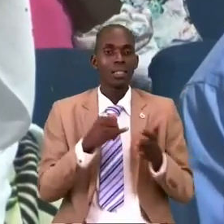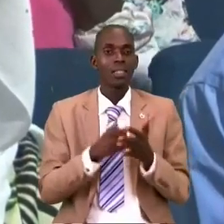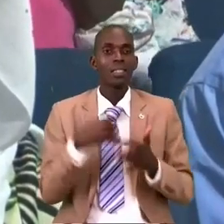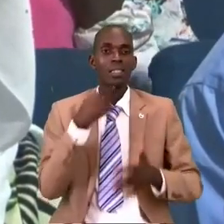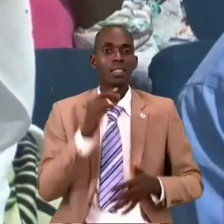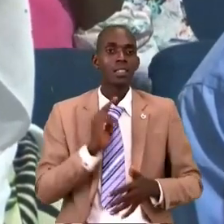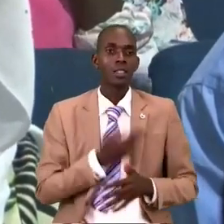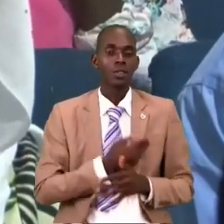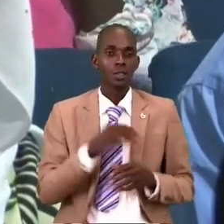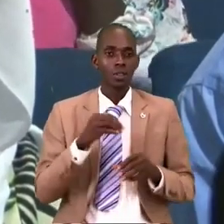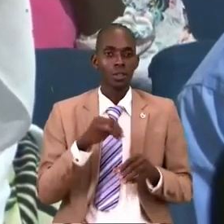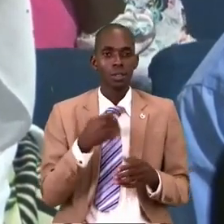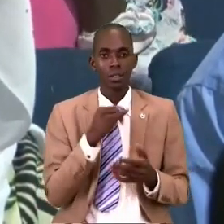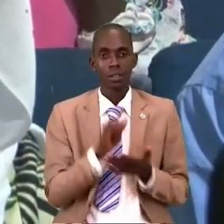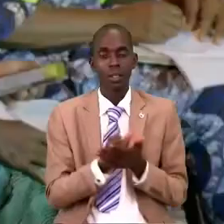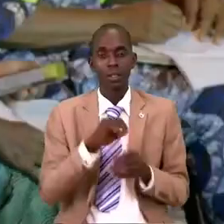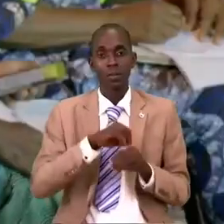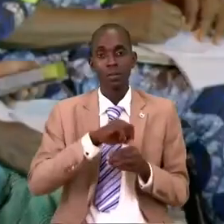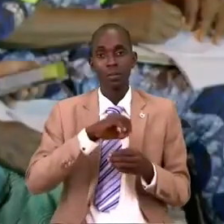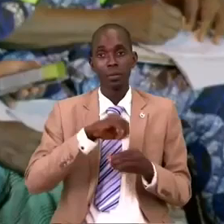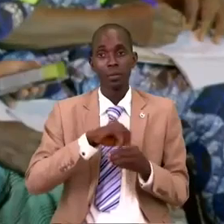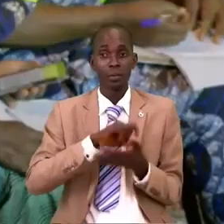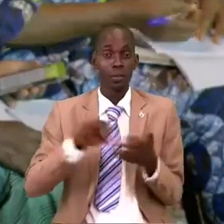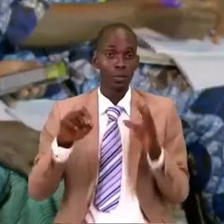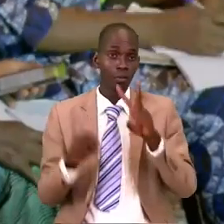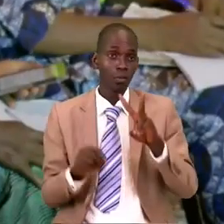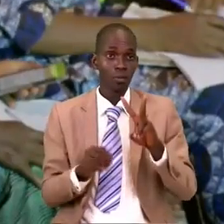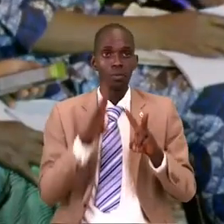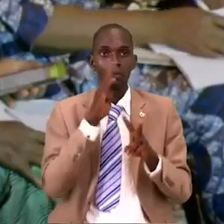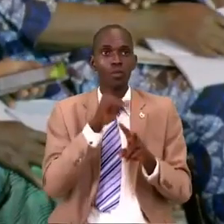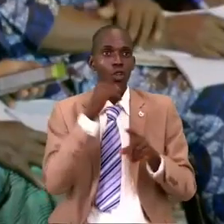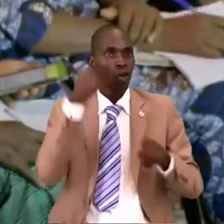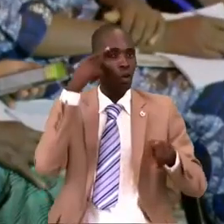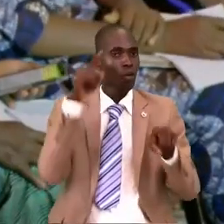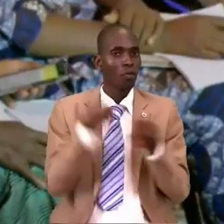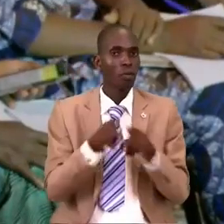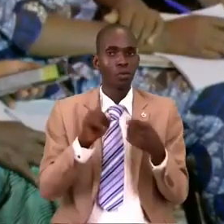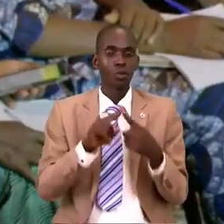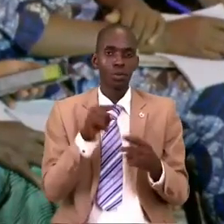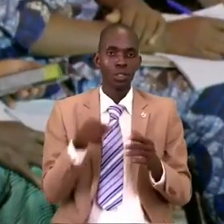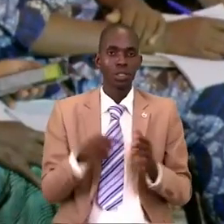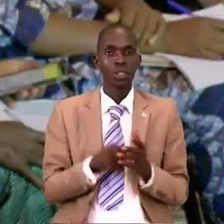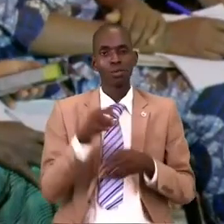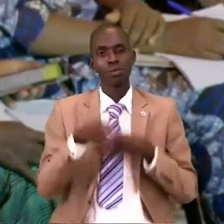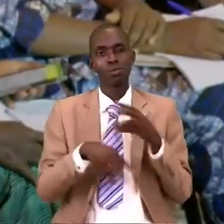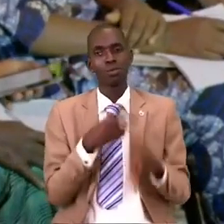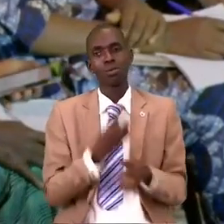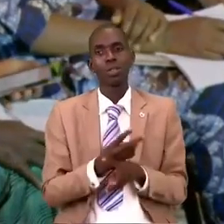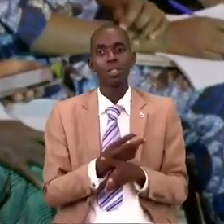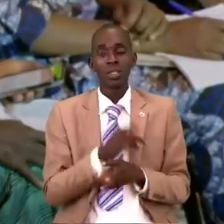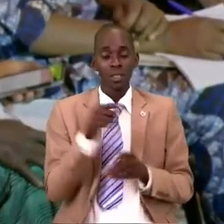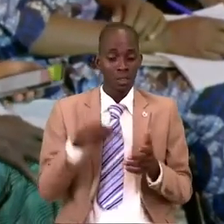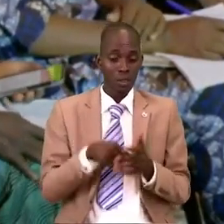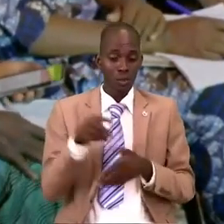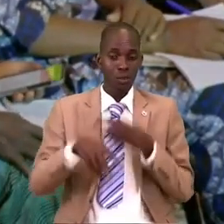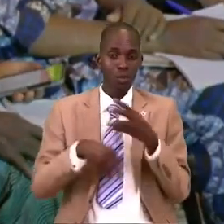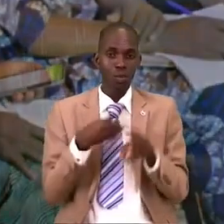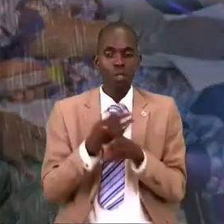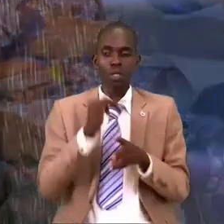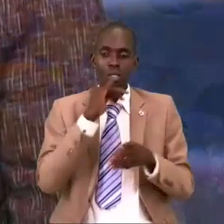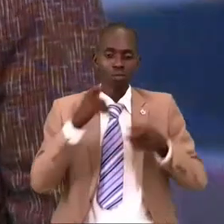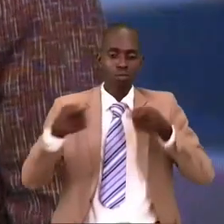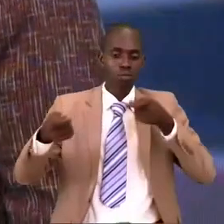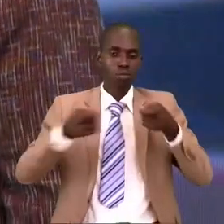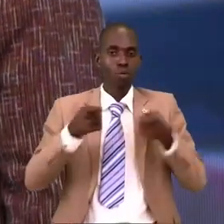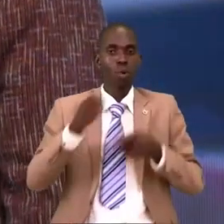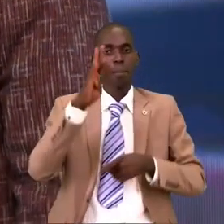by Satan. Satan is the god of this world. All those practices, all those ideas, all those